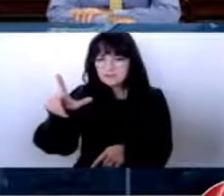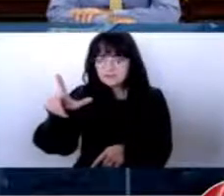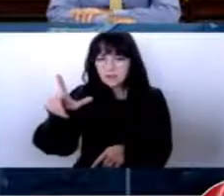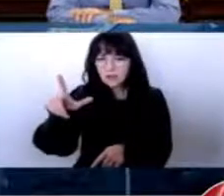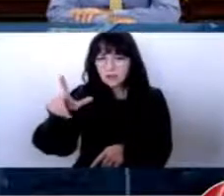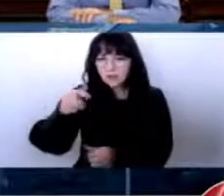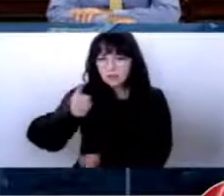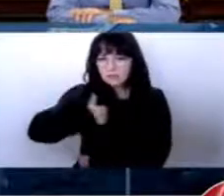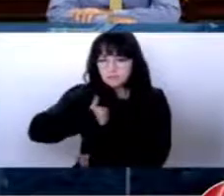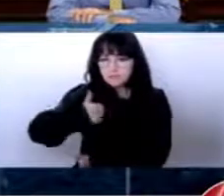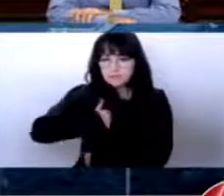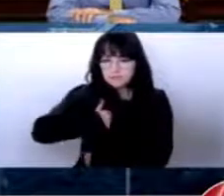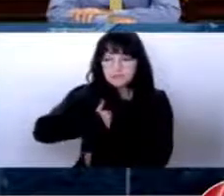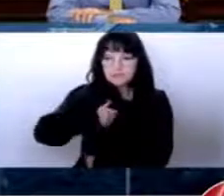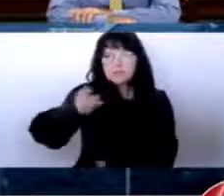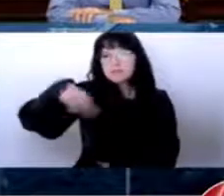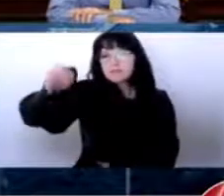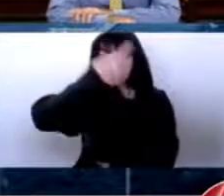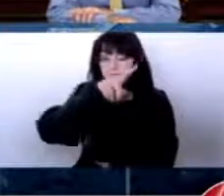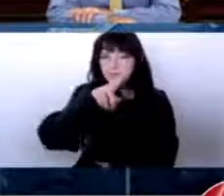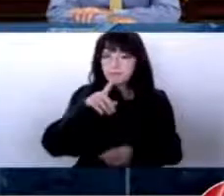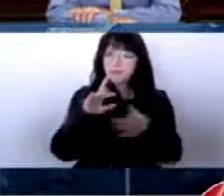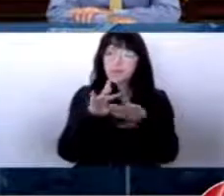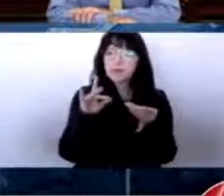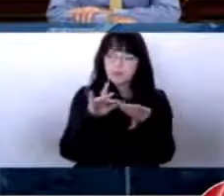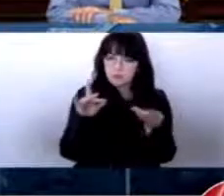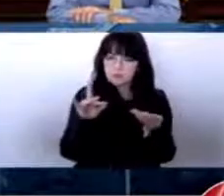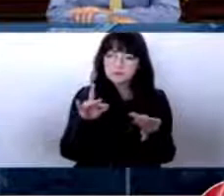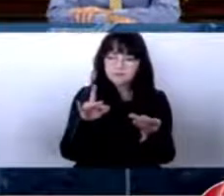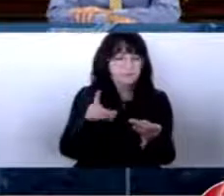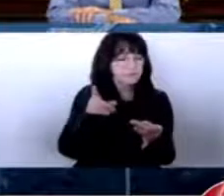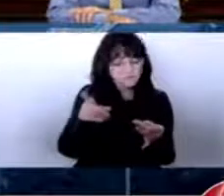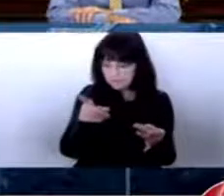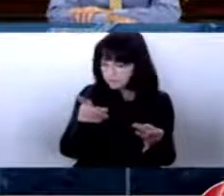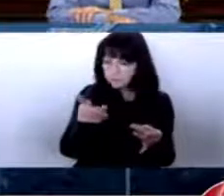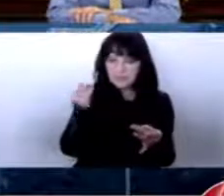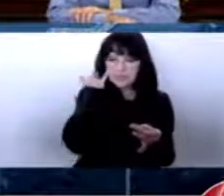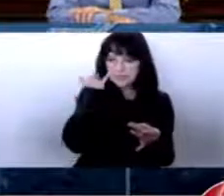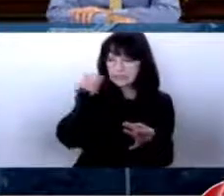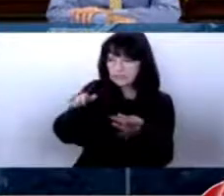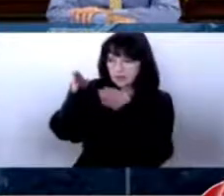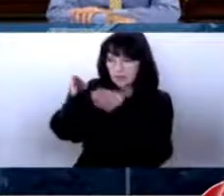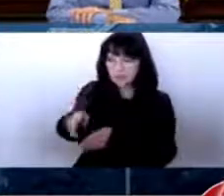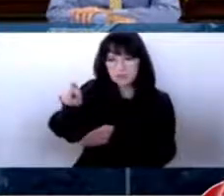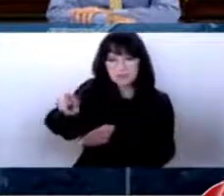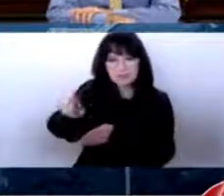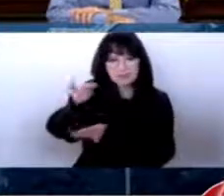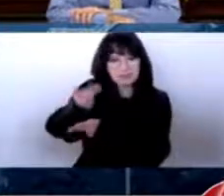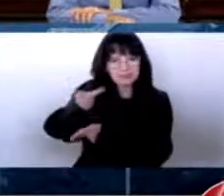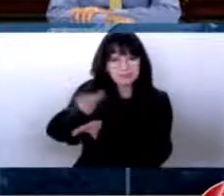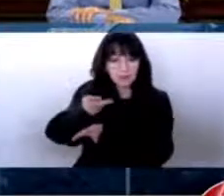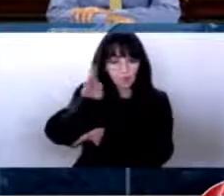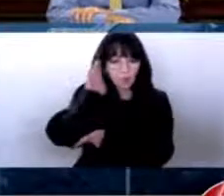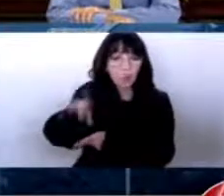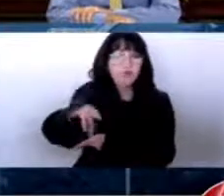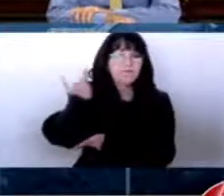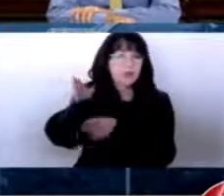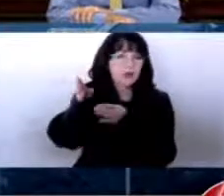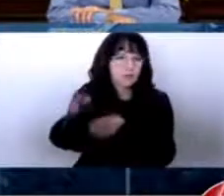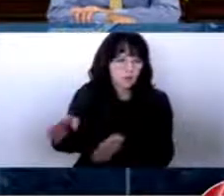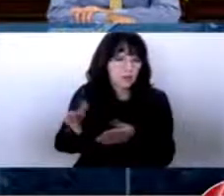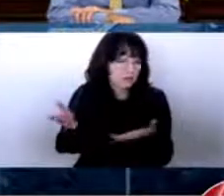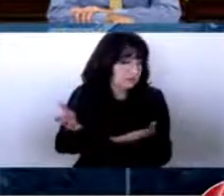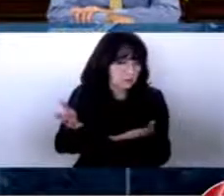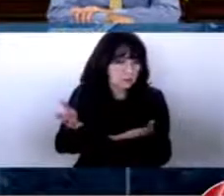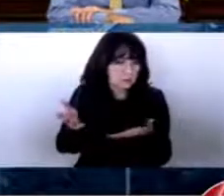if someone needs care, they'll find a way to give them that care no matter where they are. But is there a number where you really do not want to